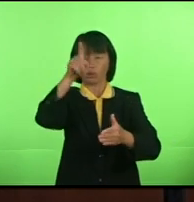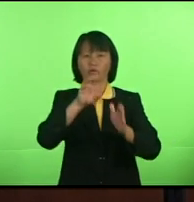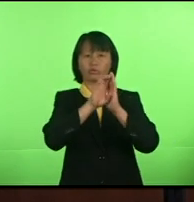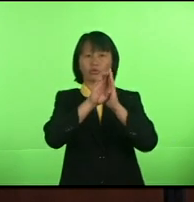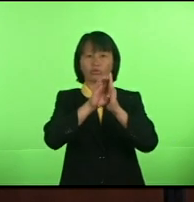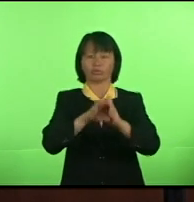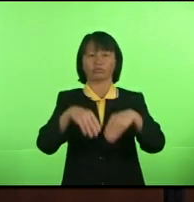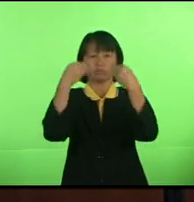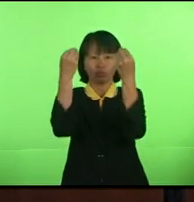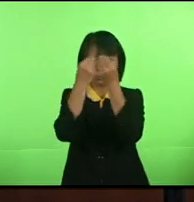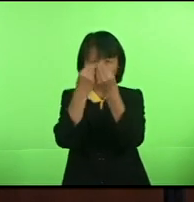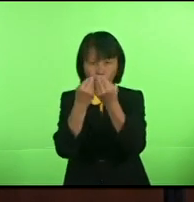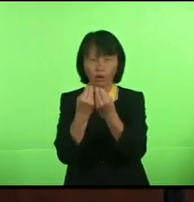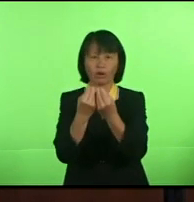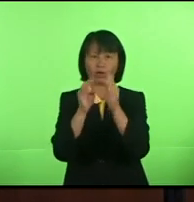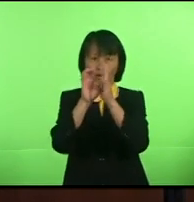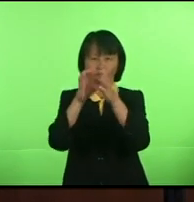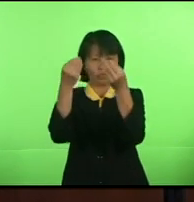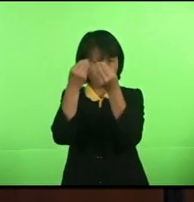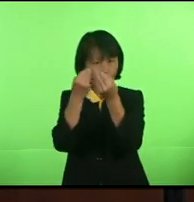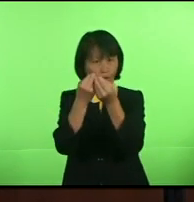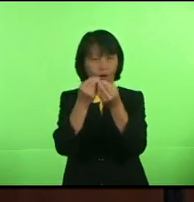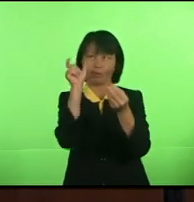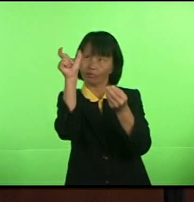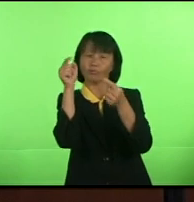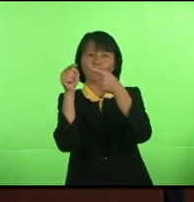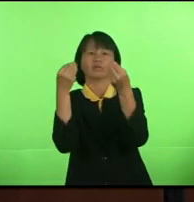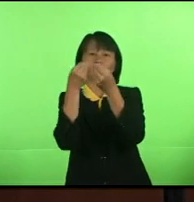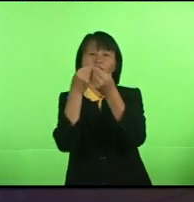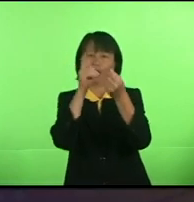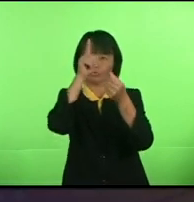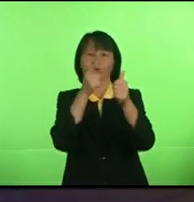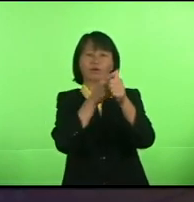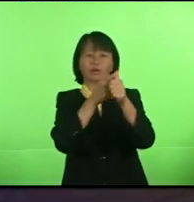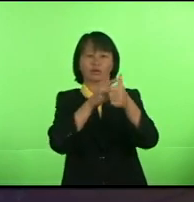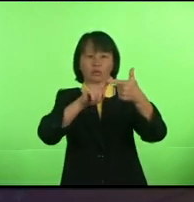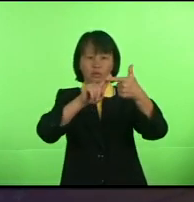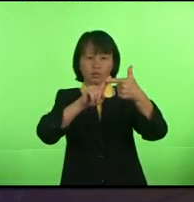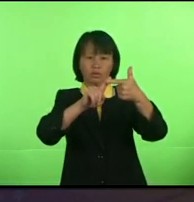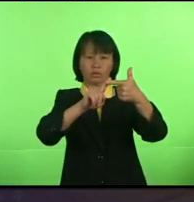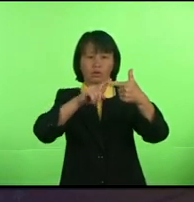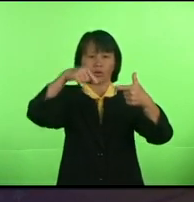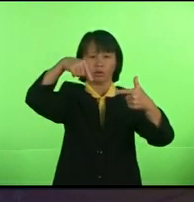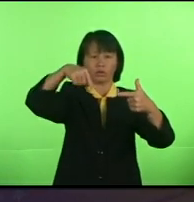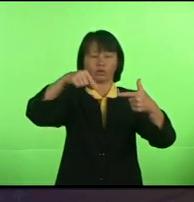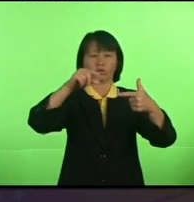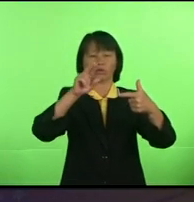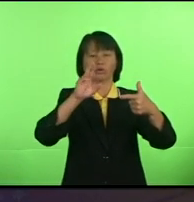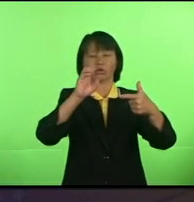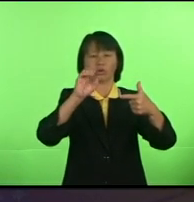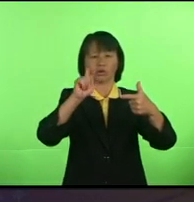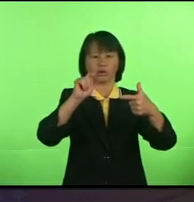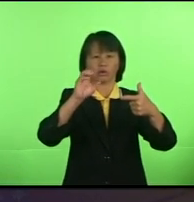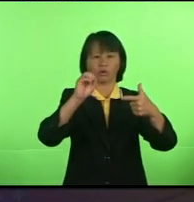example, statistics. Okay, the next one is quotes, where you